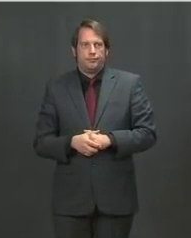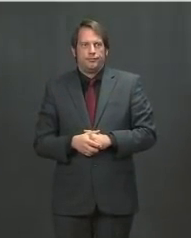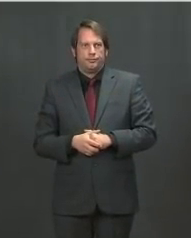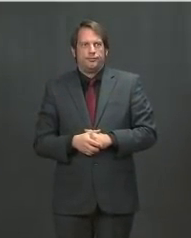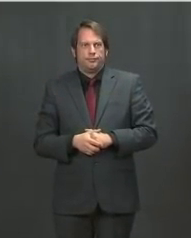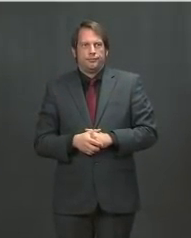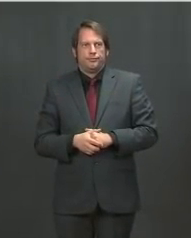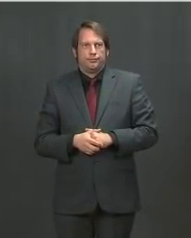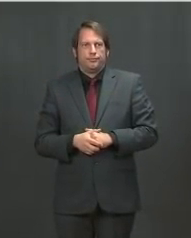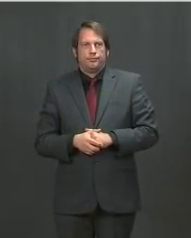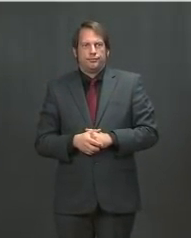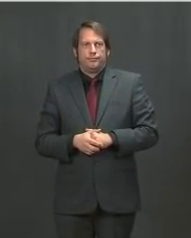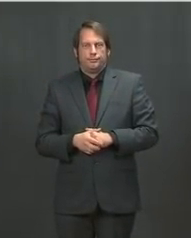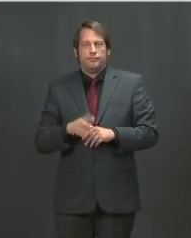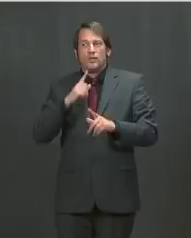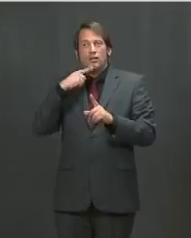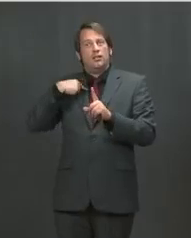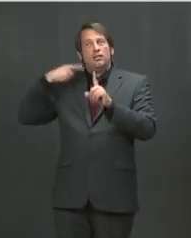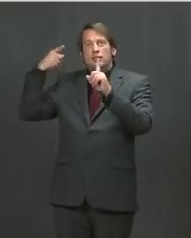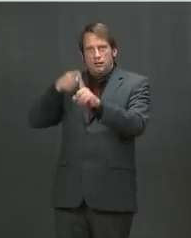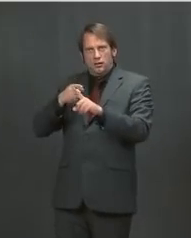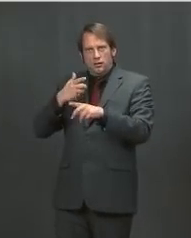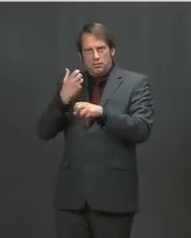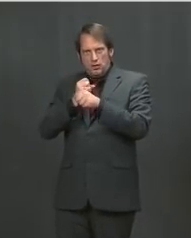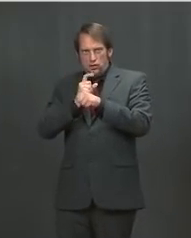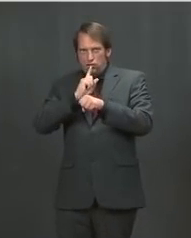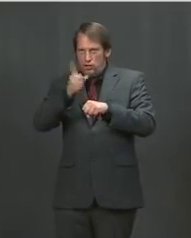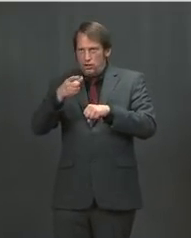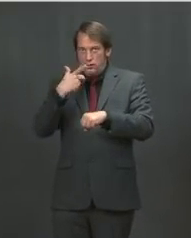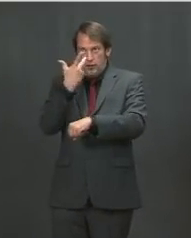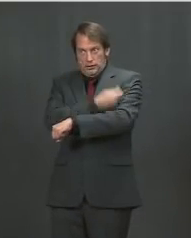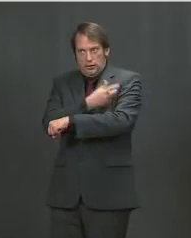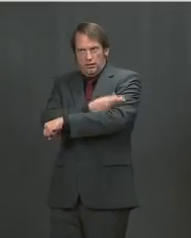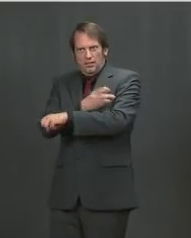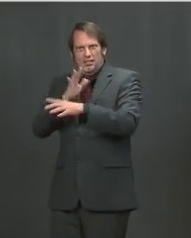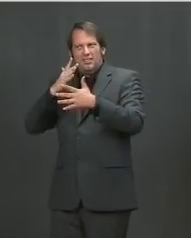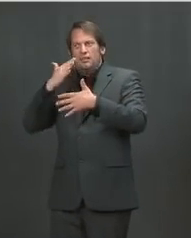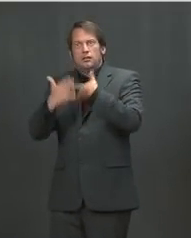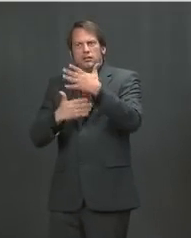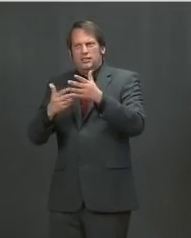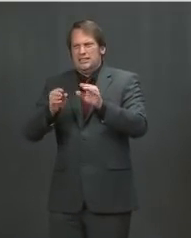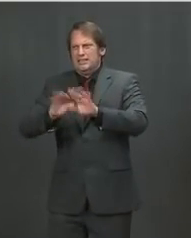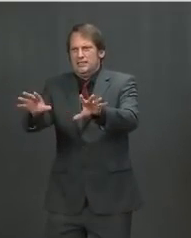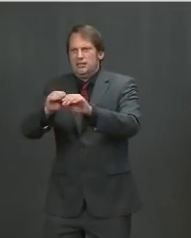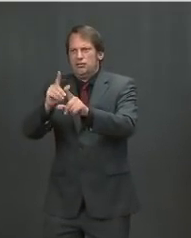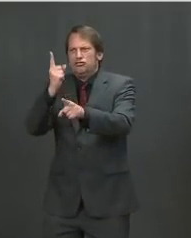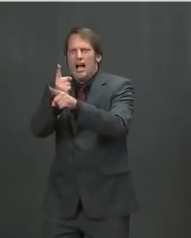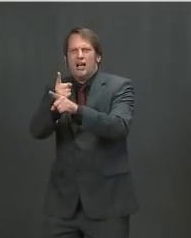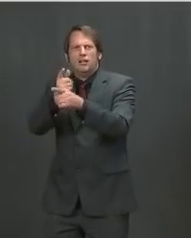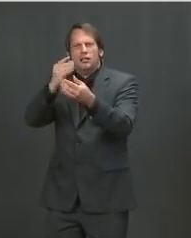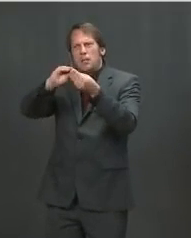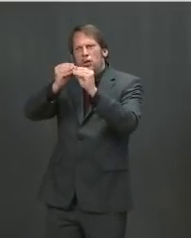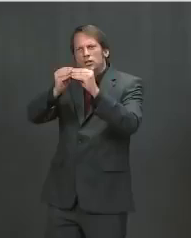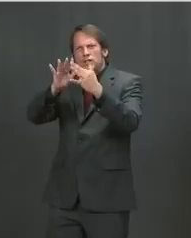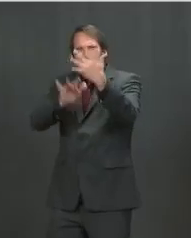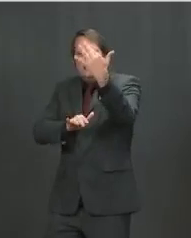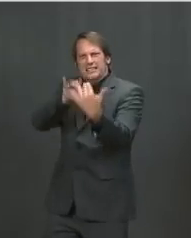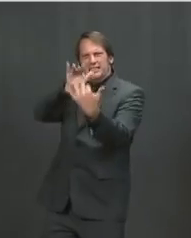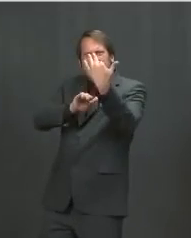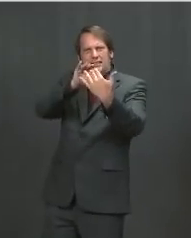vaccine distribution so we get the things we want: efficiency, health equity, and the other goals that we have.